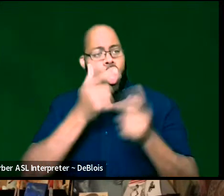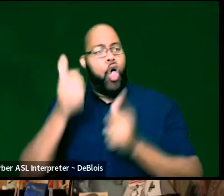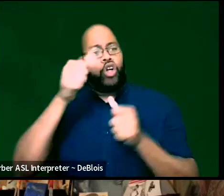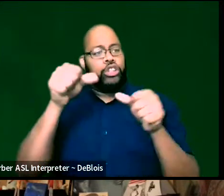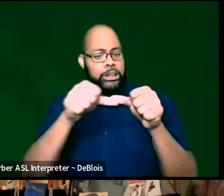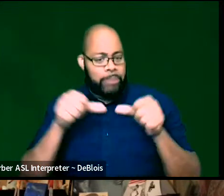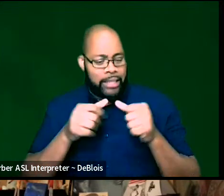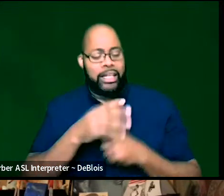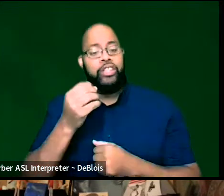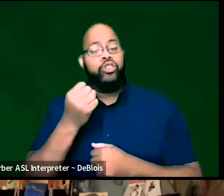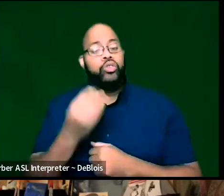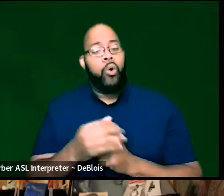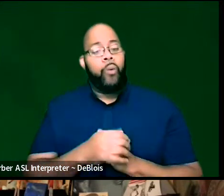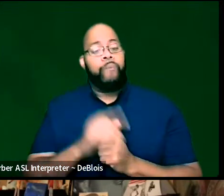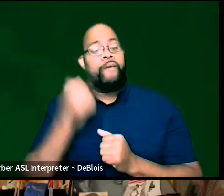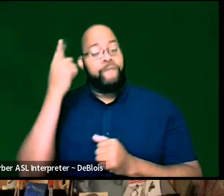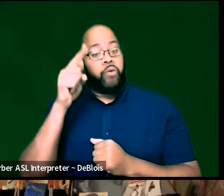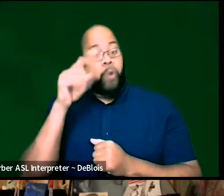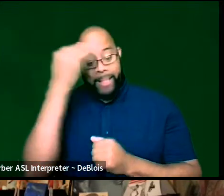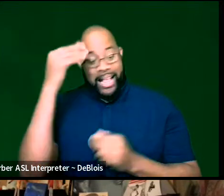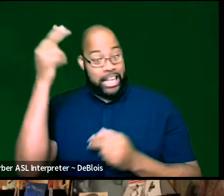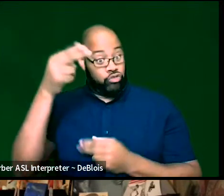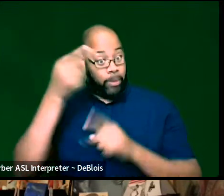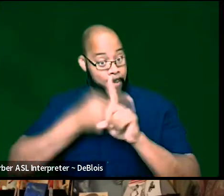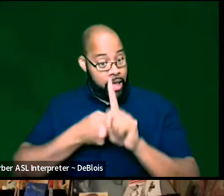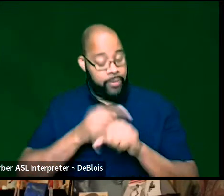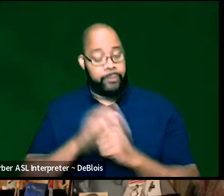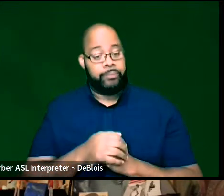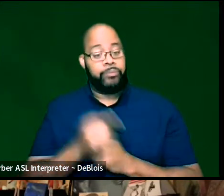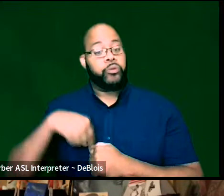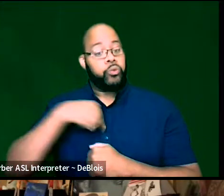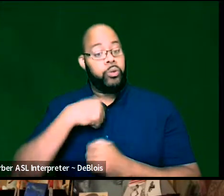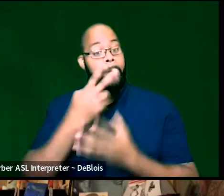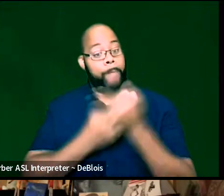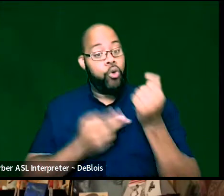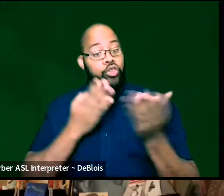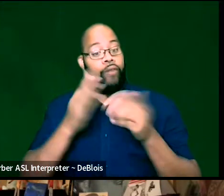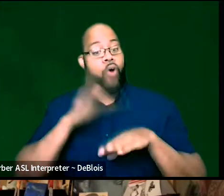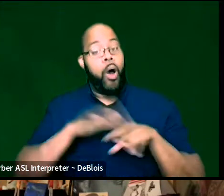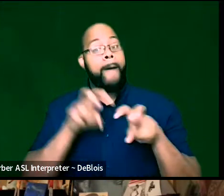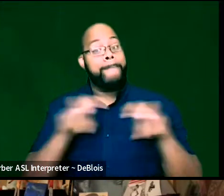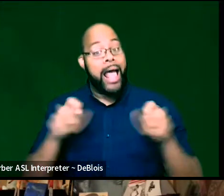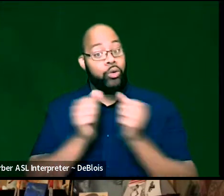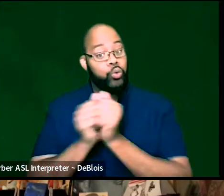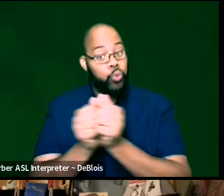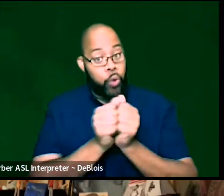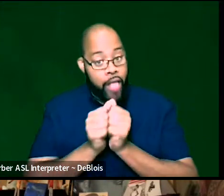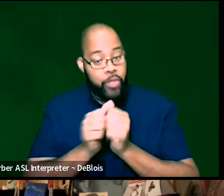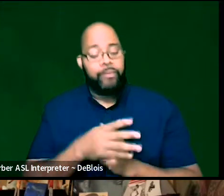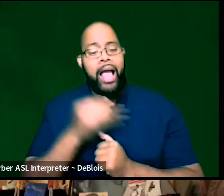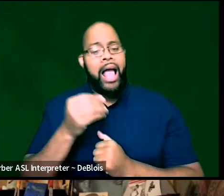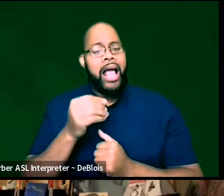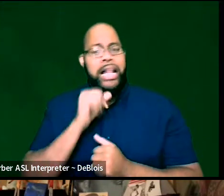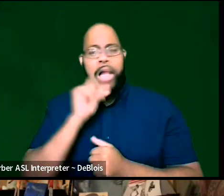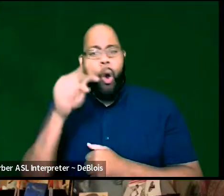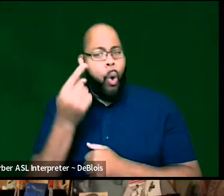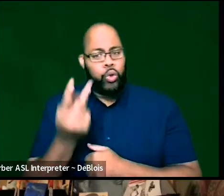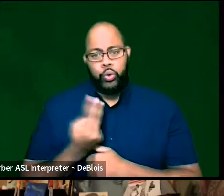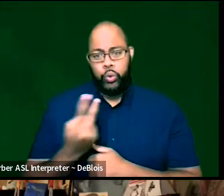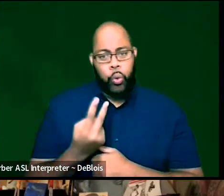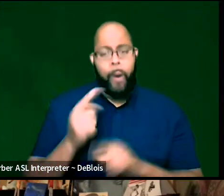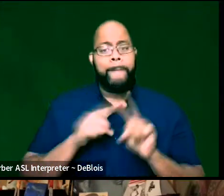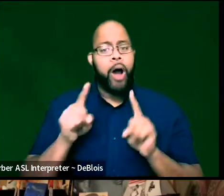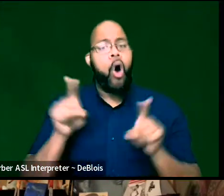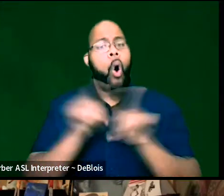space. And so for Black History Month, we both served on a panel together. And it was not just the two of us, but it